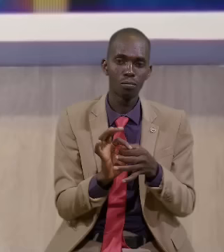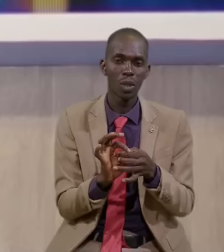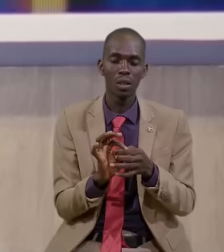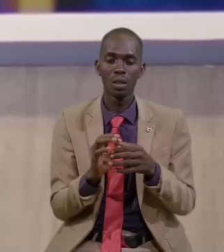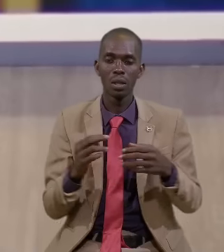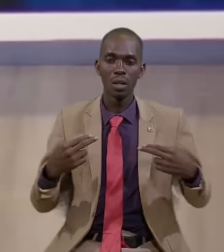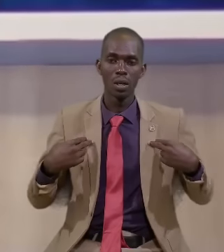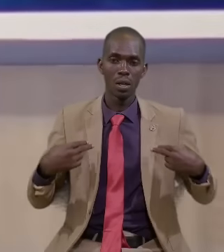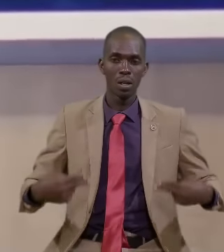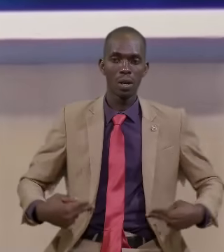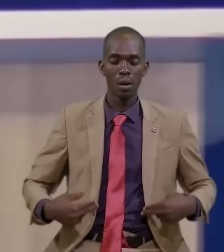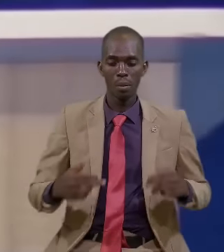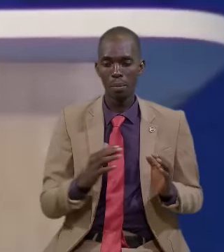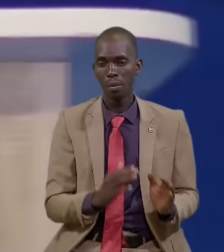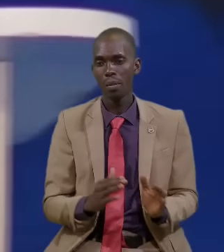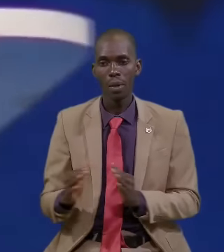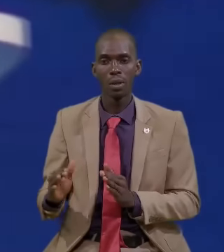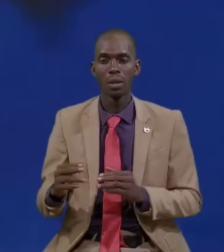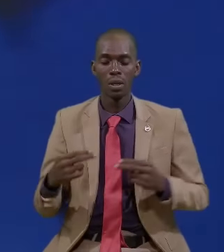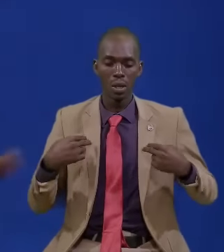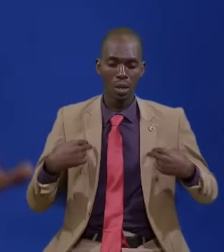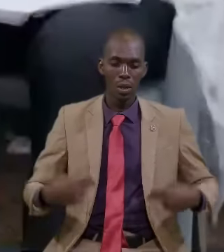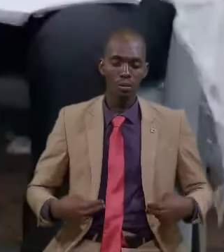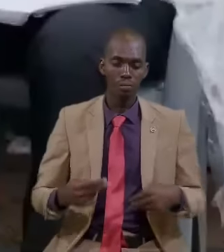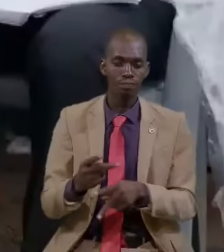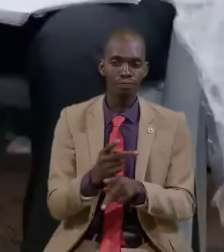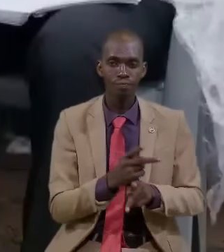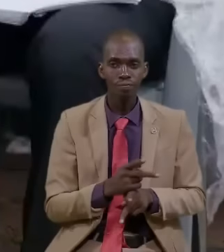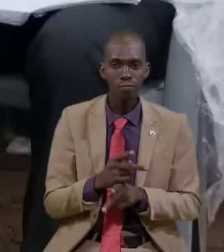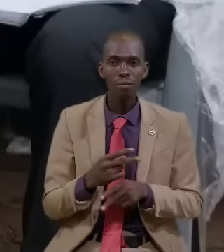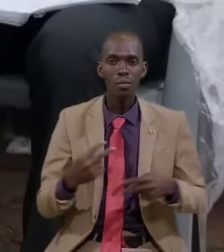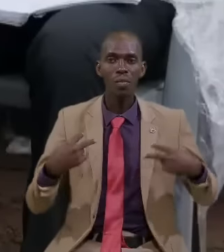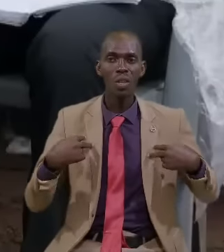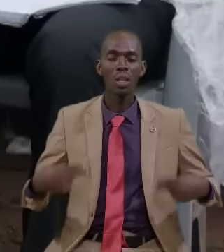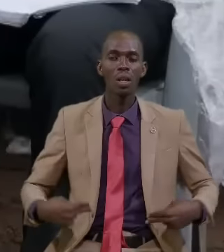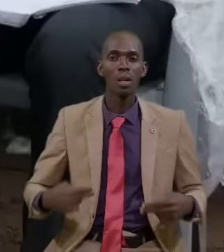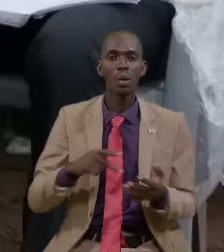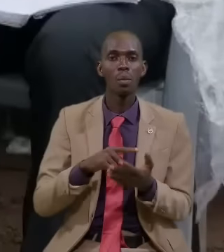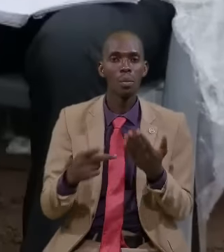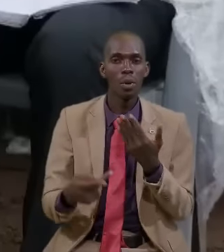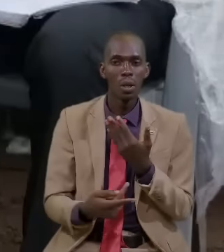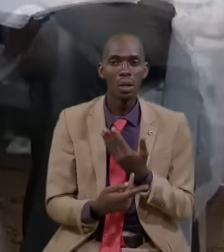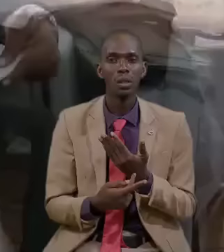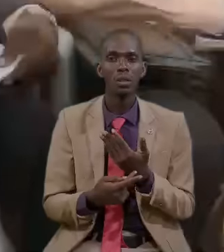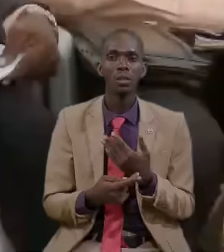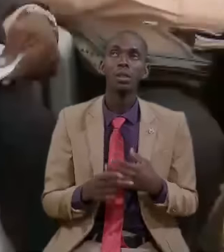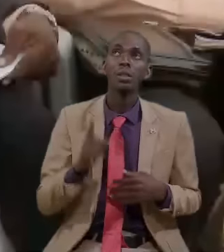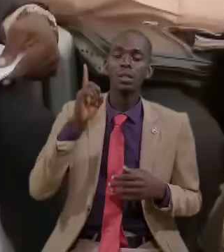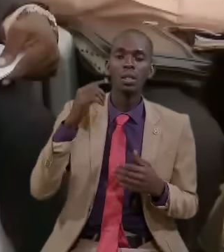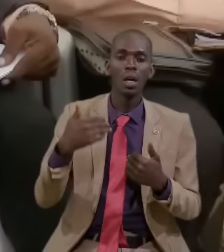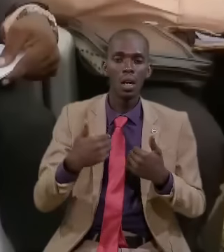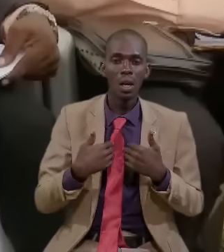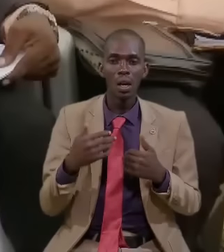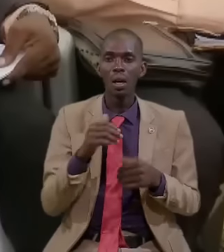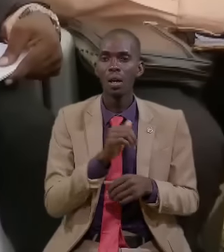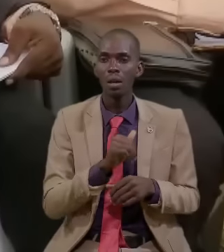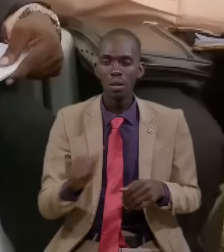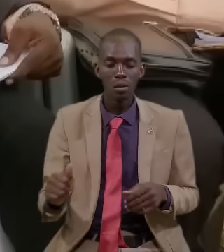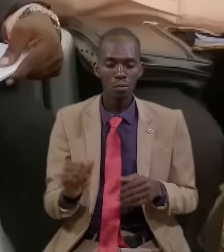Health care, health program. He has a composite